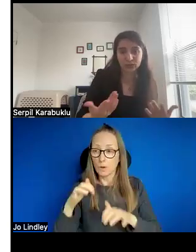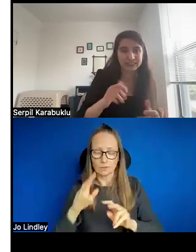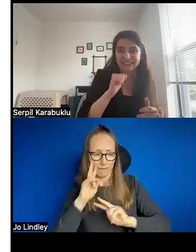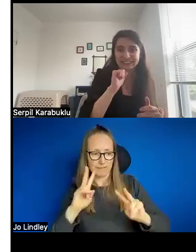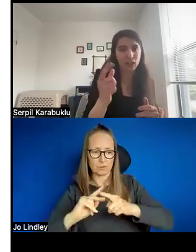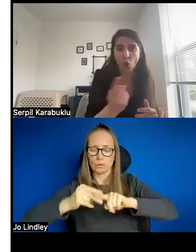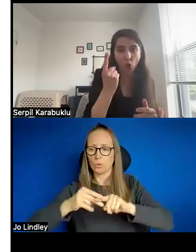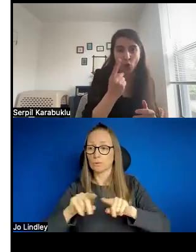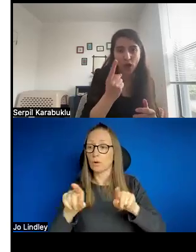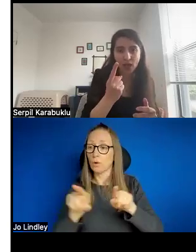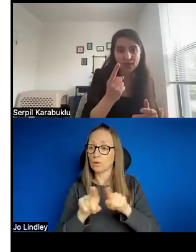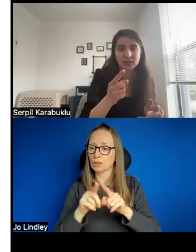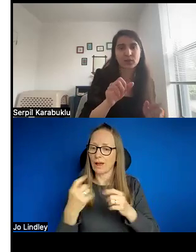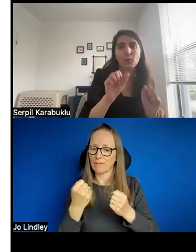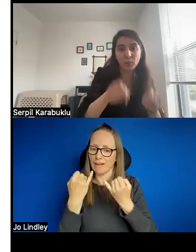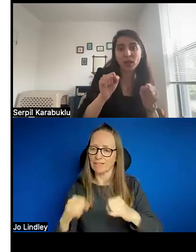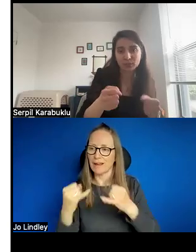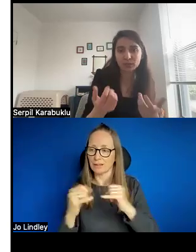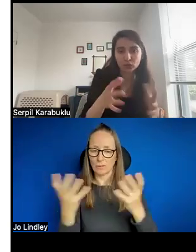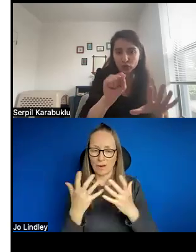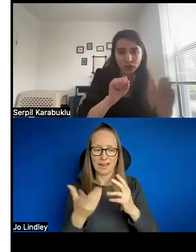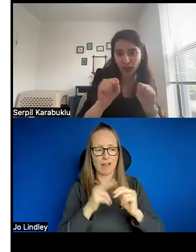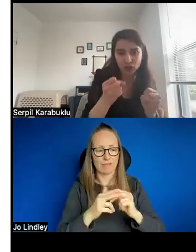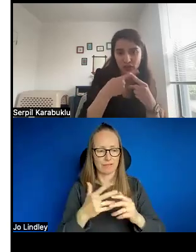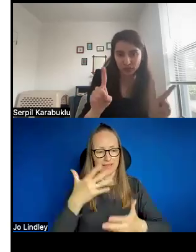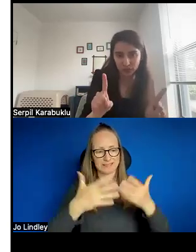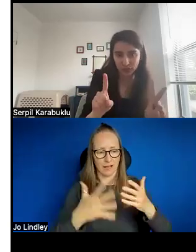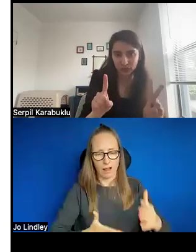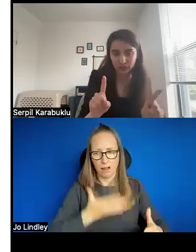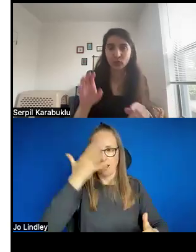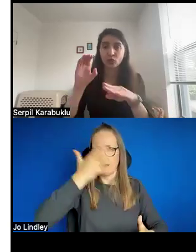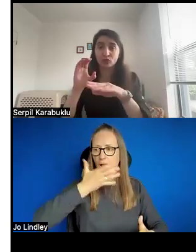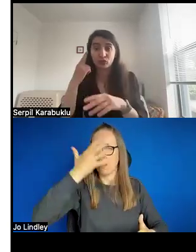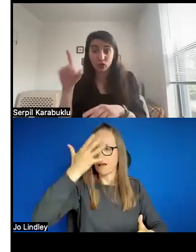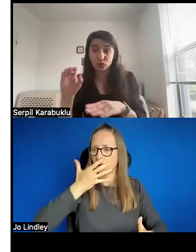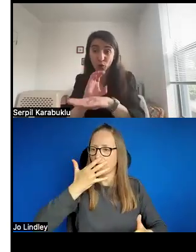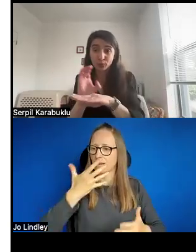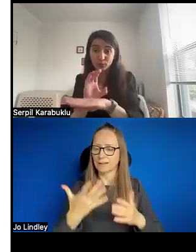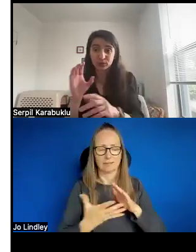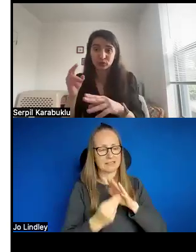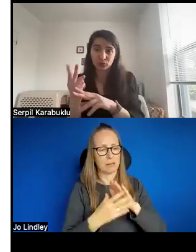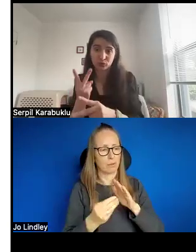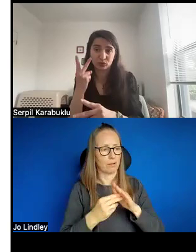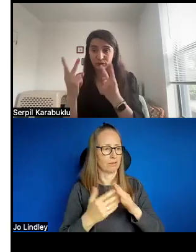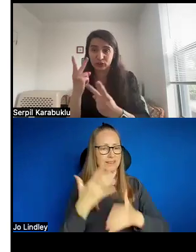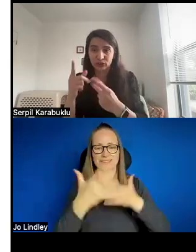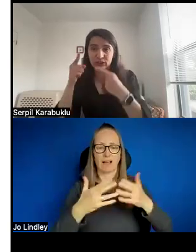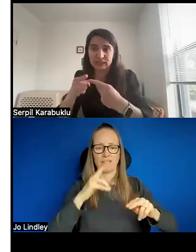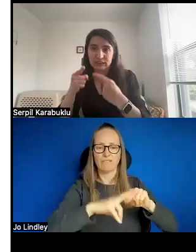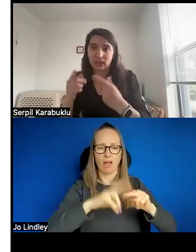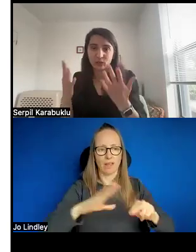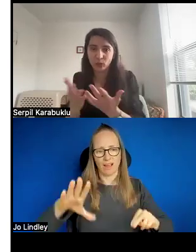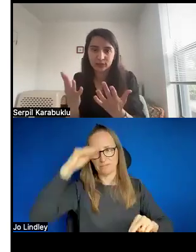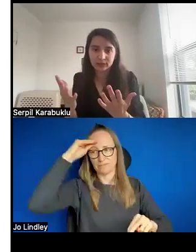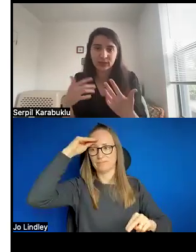also fail when hands are in front of the face. Let's say I have a sign father coming to my forehead